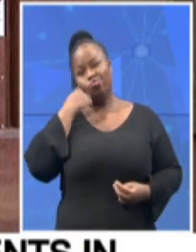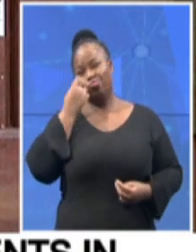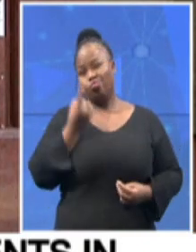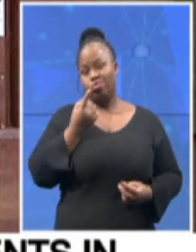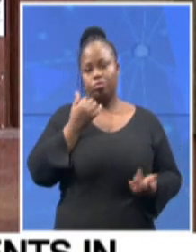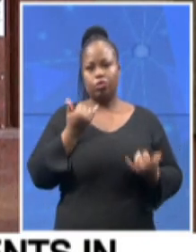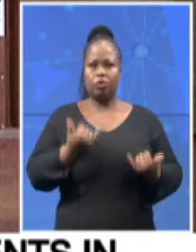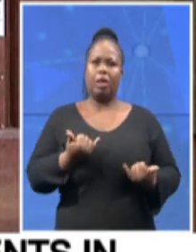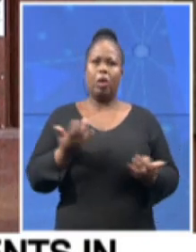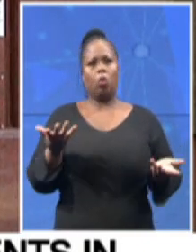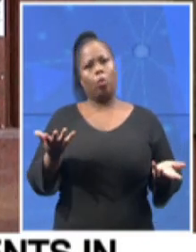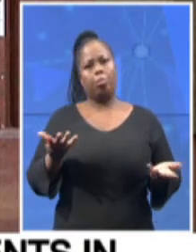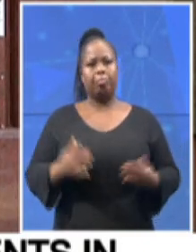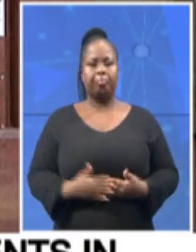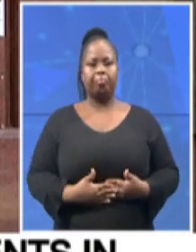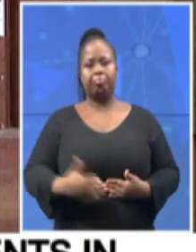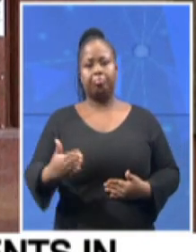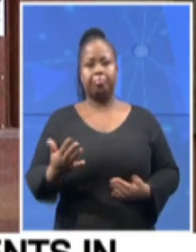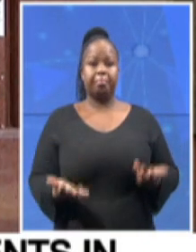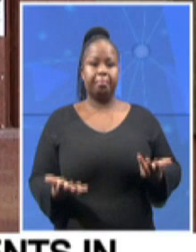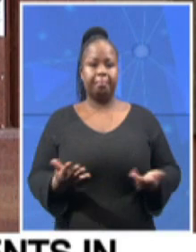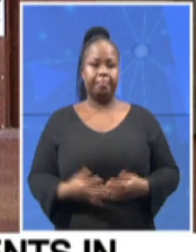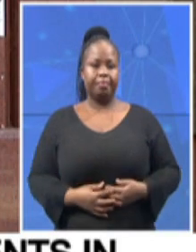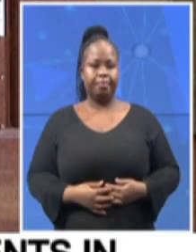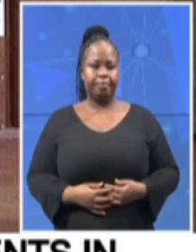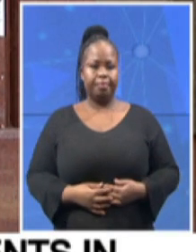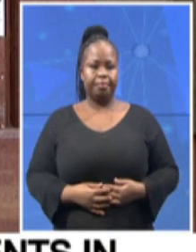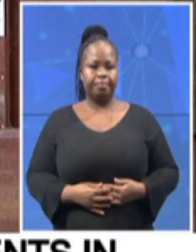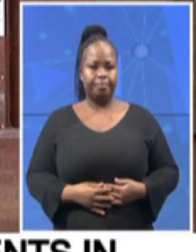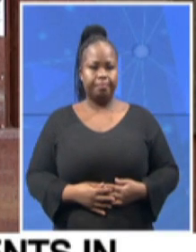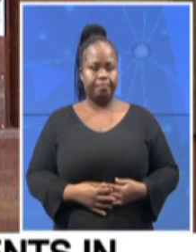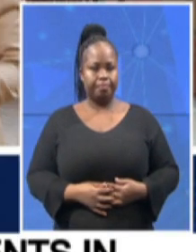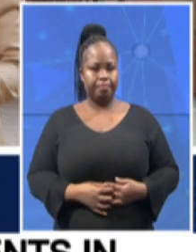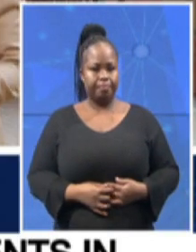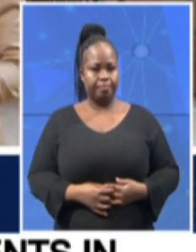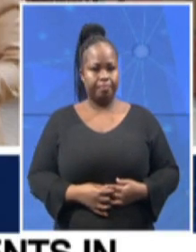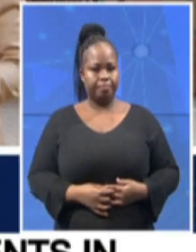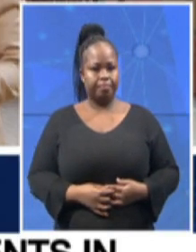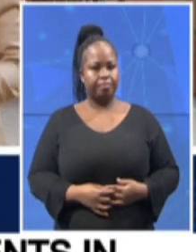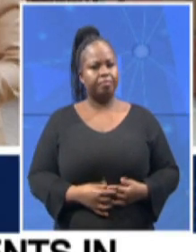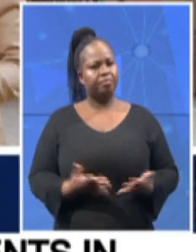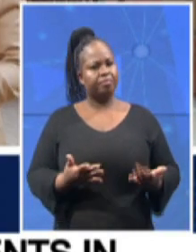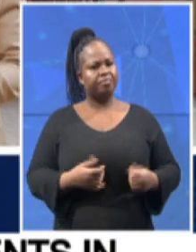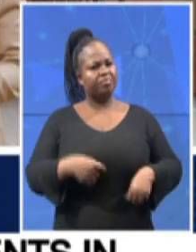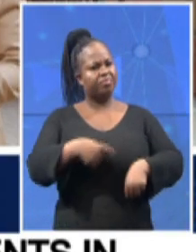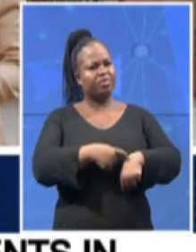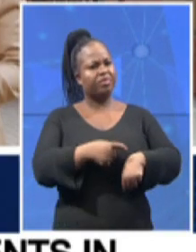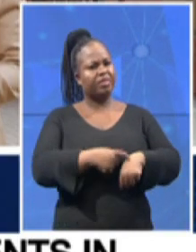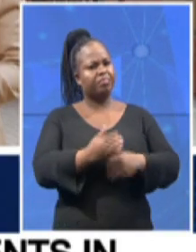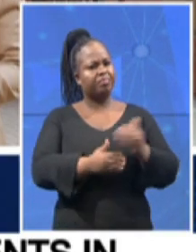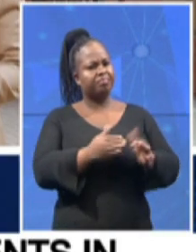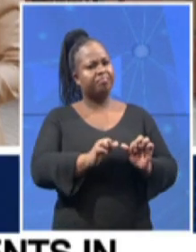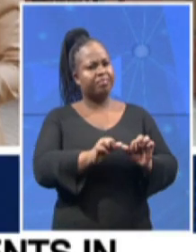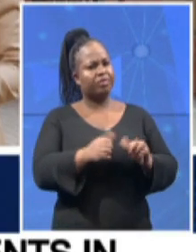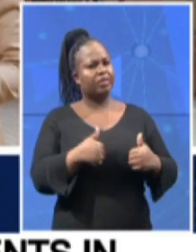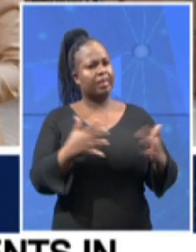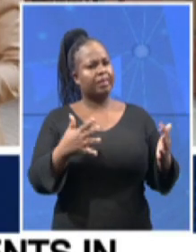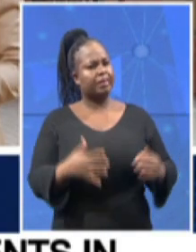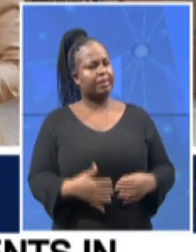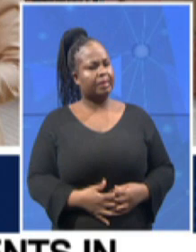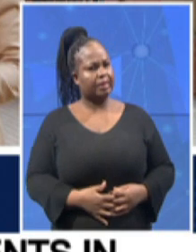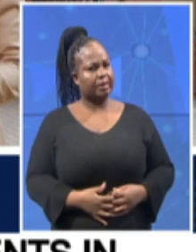postpone and give a ruling at a later stage. Desiree? Ofentse, what time will proceedings begin?